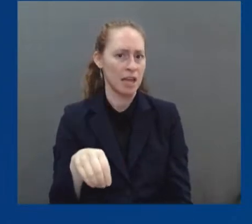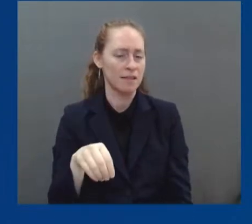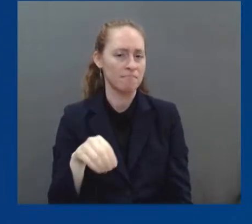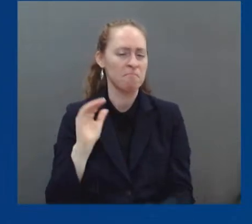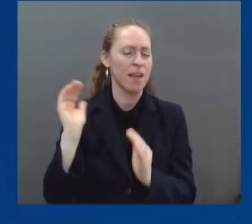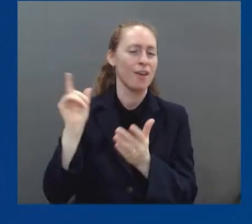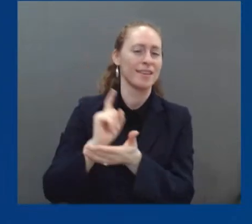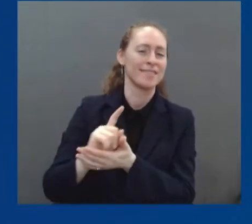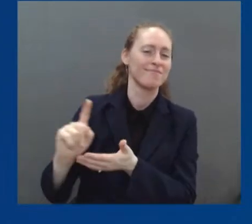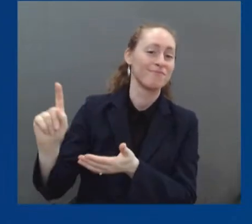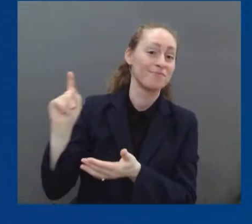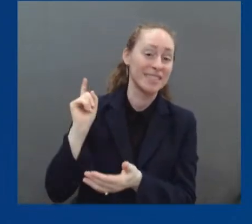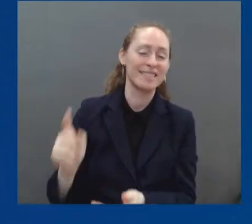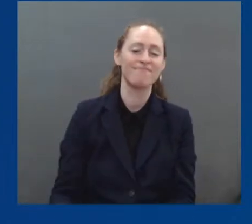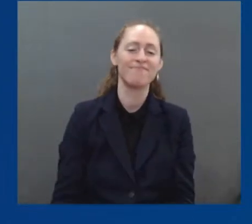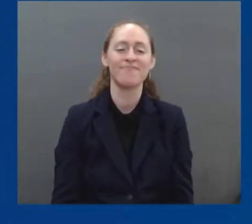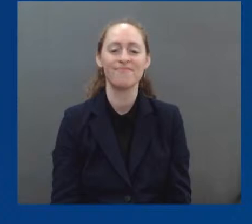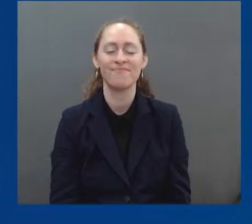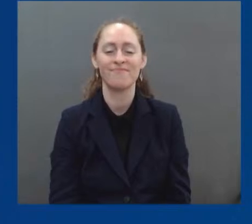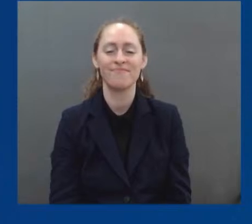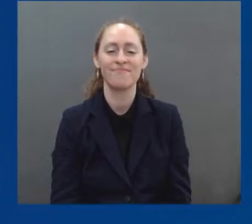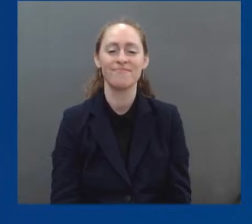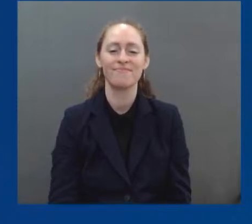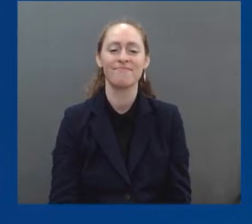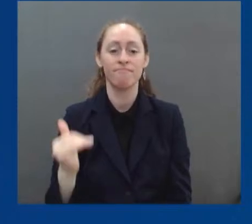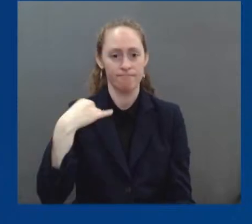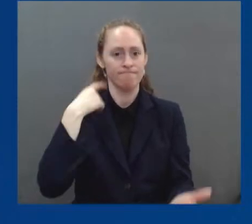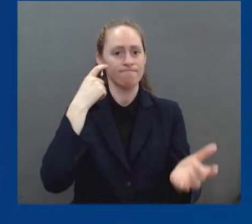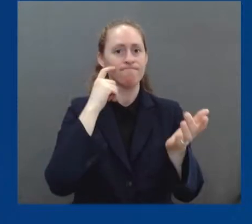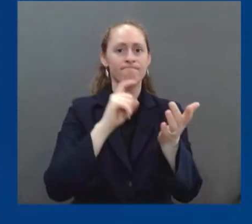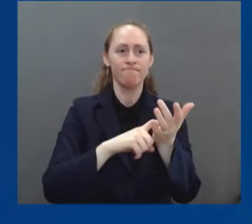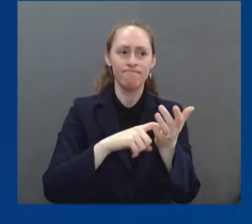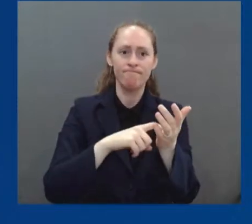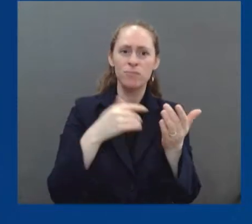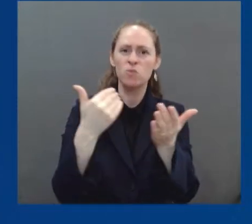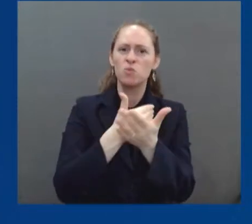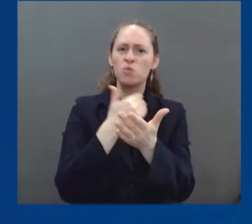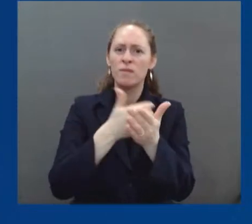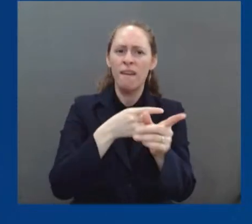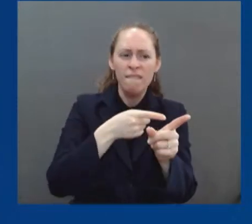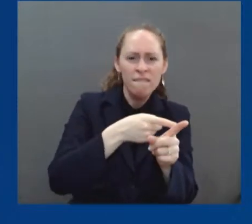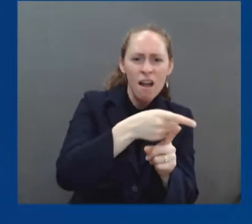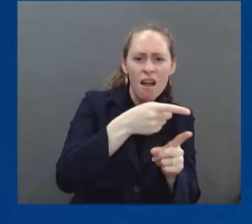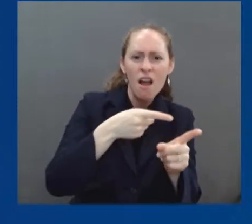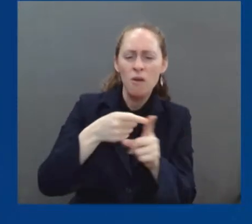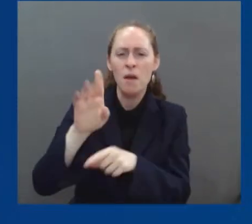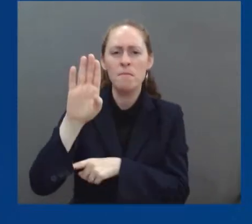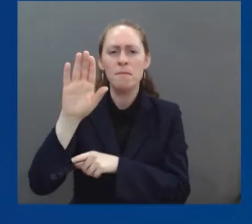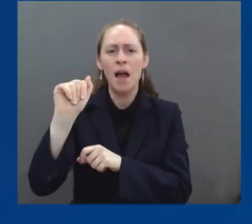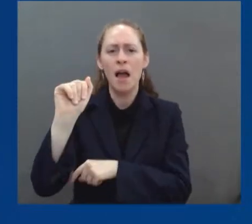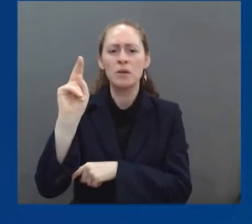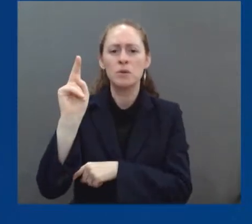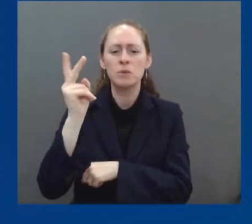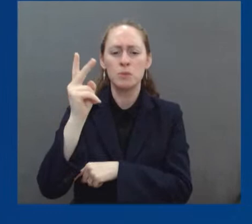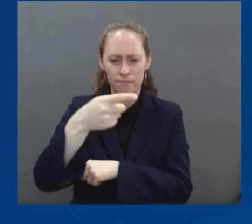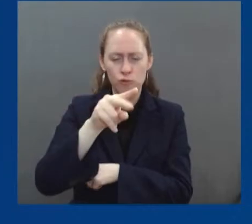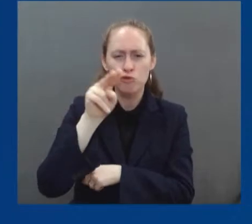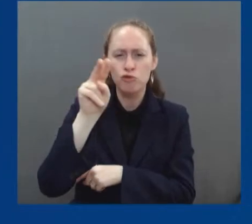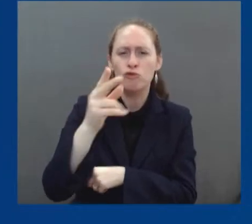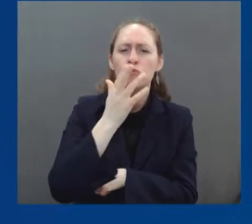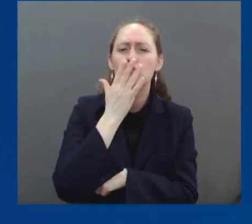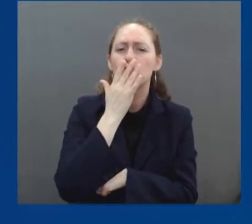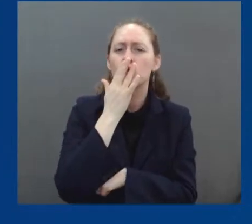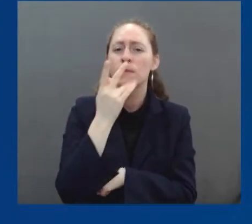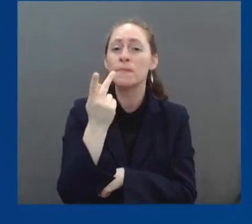sublineage BA2, indicated by light pink in this US map by HHS regions, is now projected to account